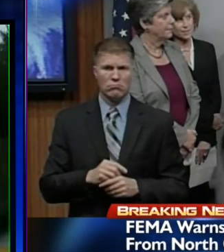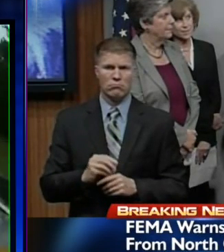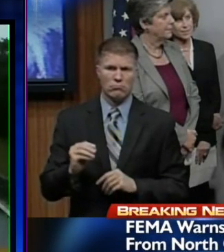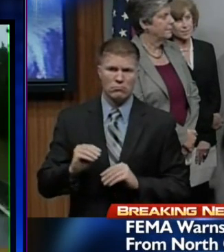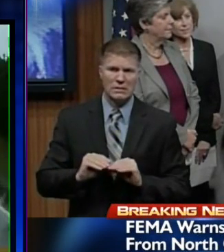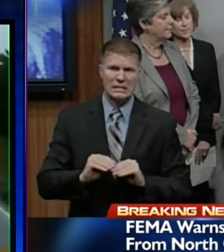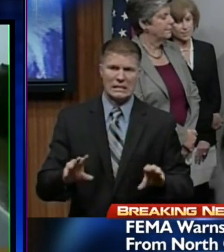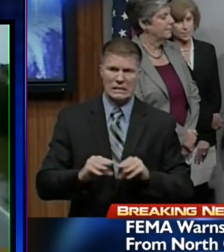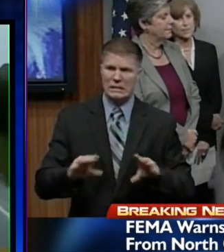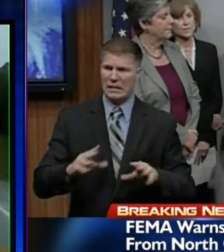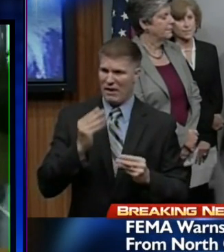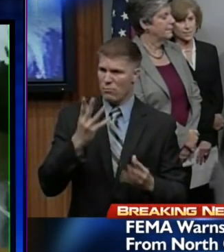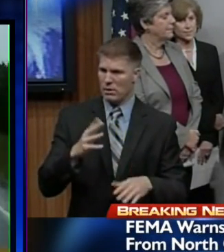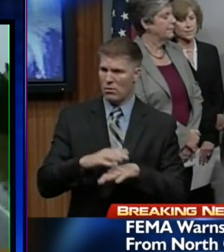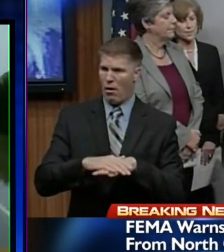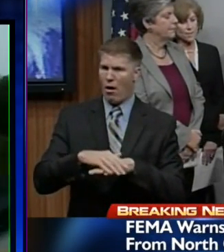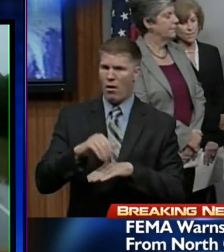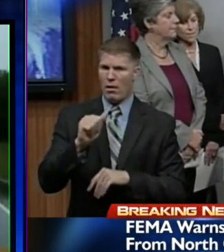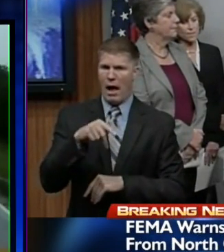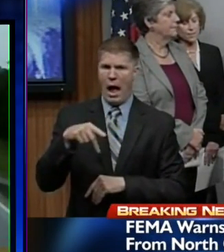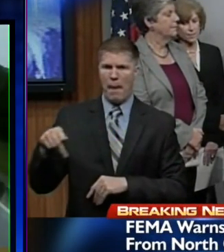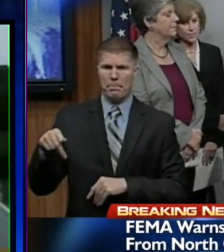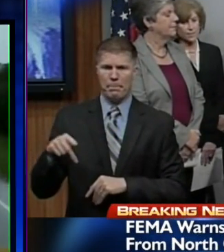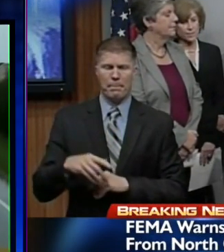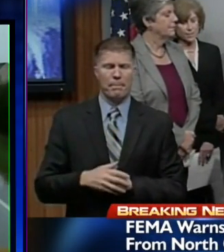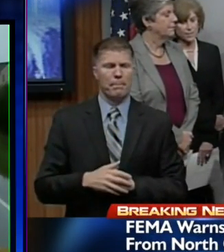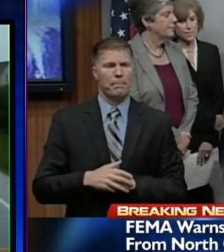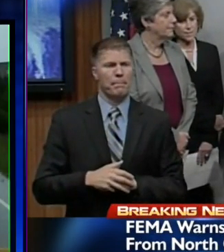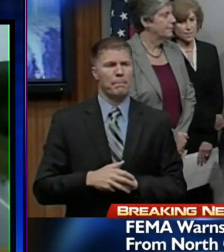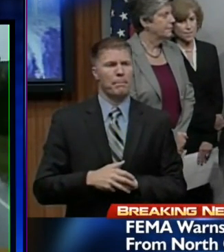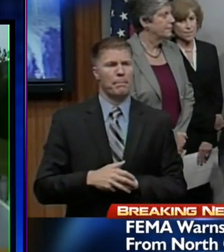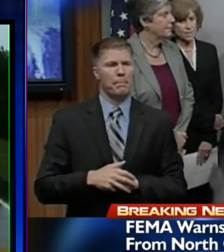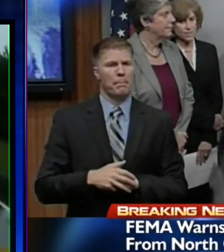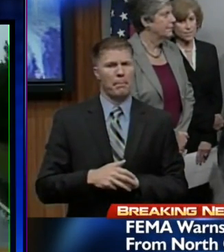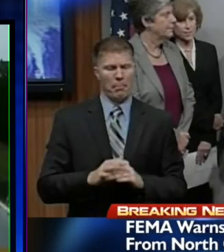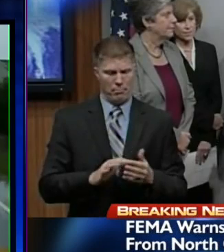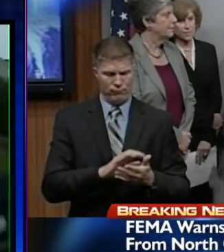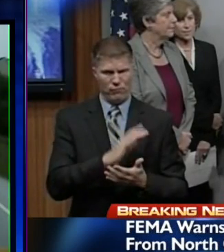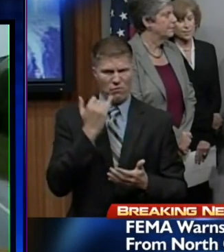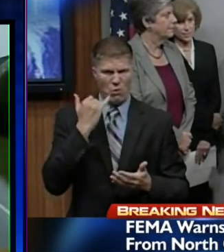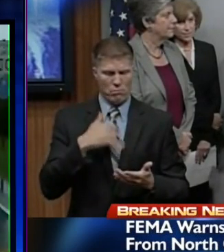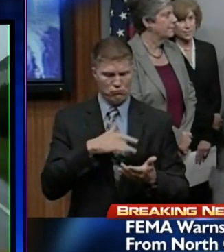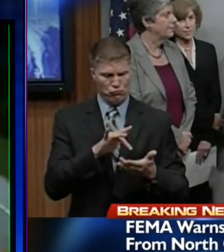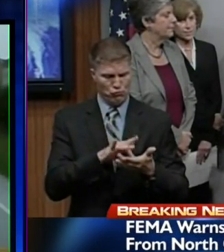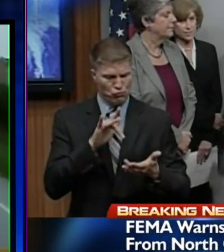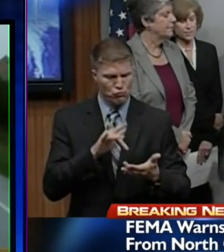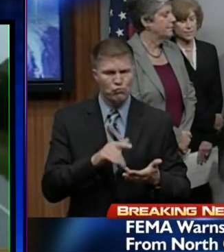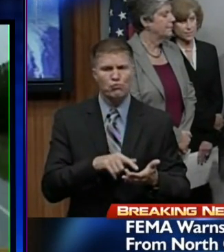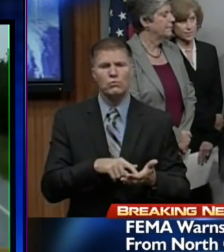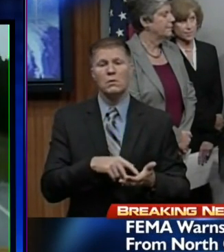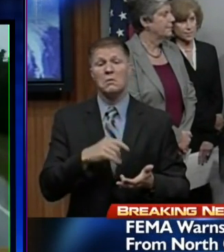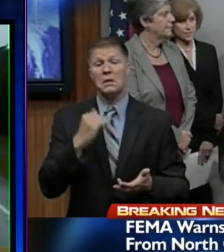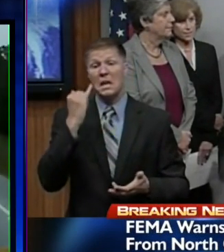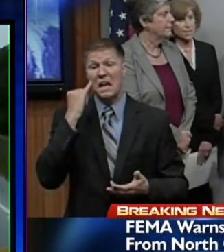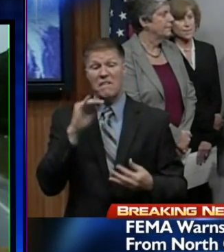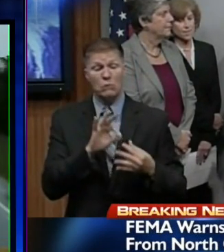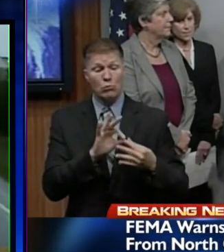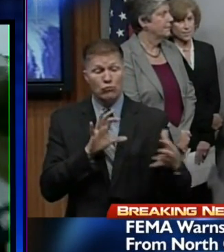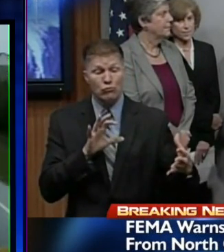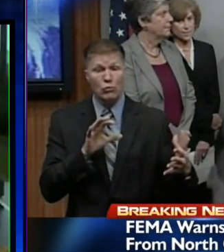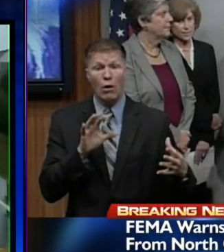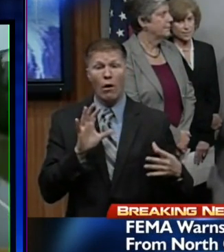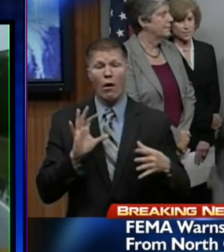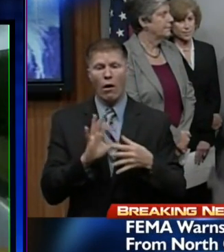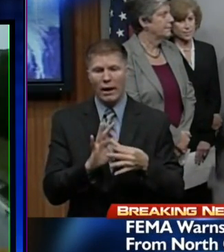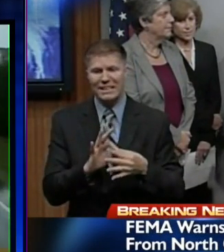out over the app. And again, what's good about this is it has the information that if you do lose connectivity, it has